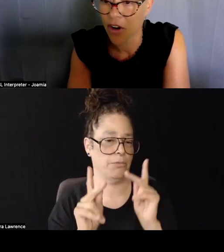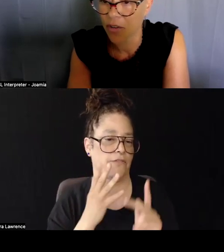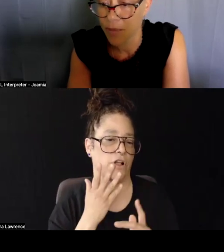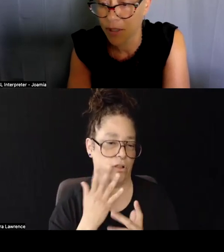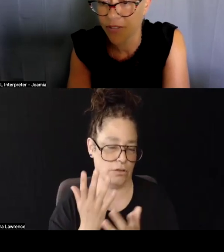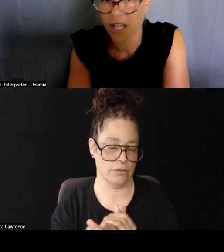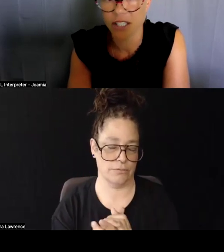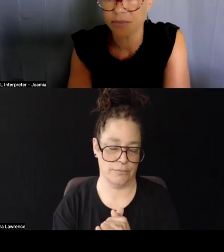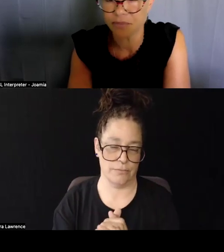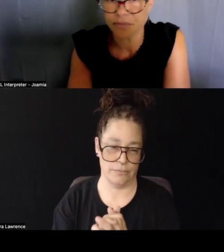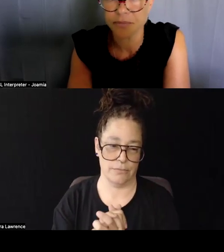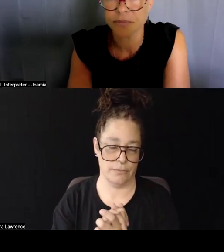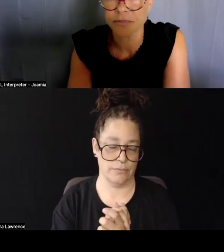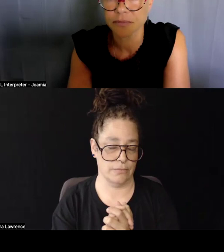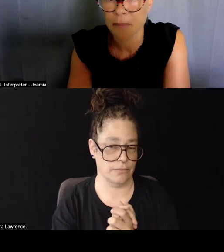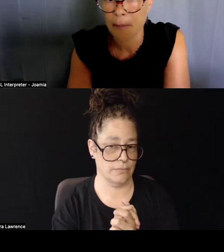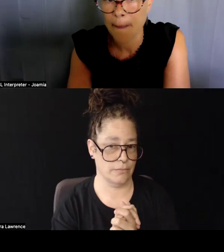and other people of color.